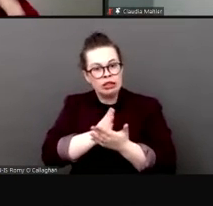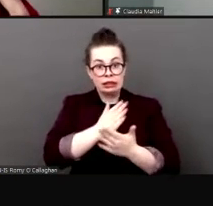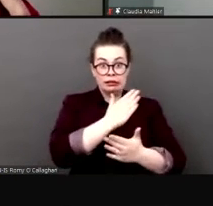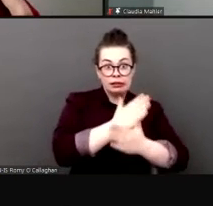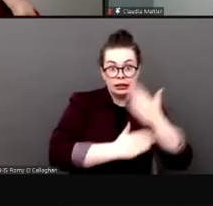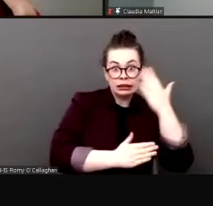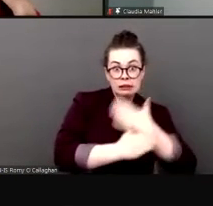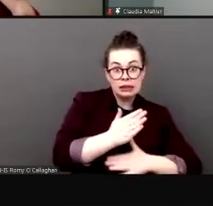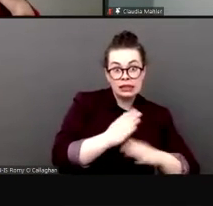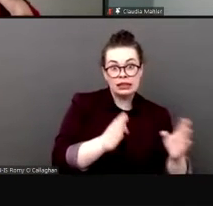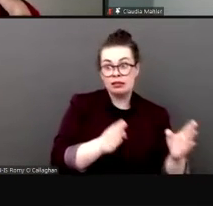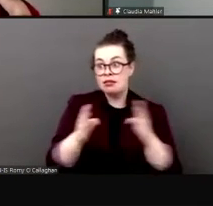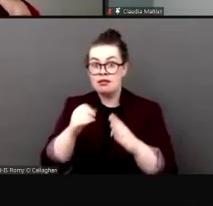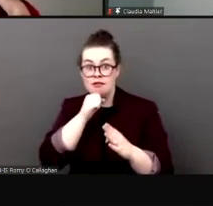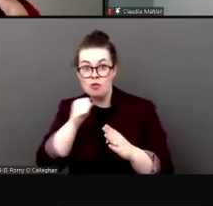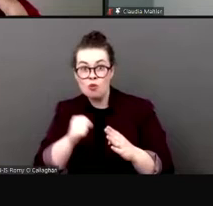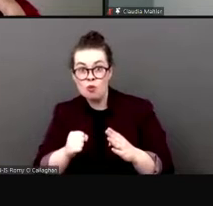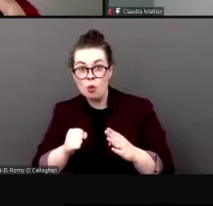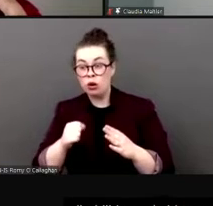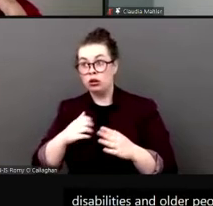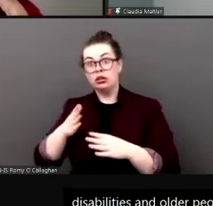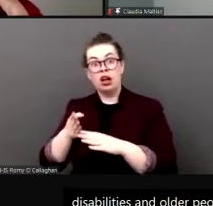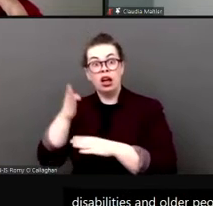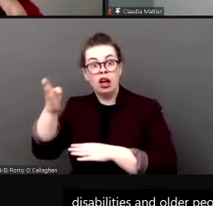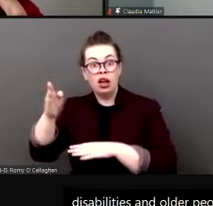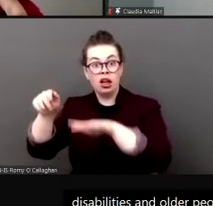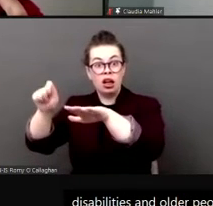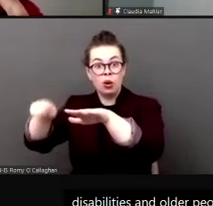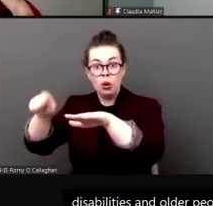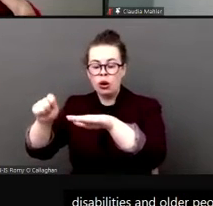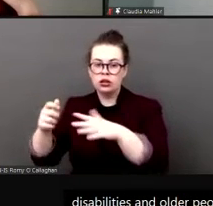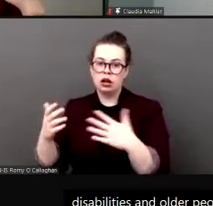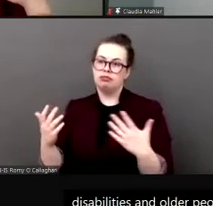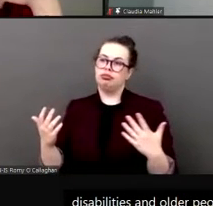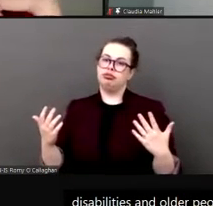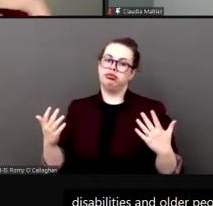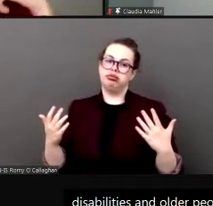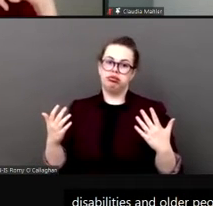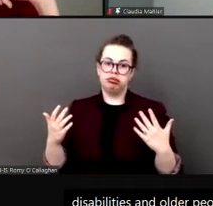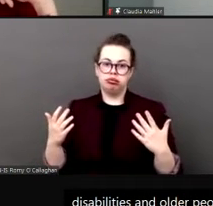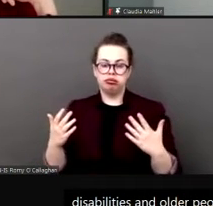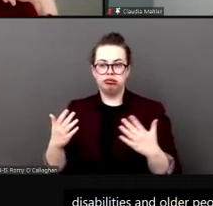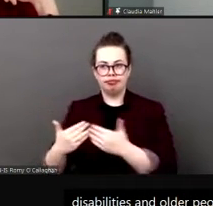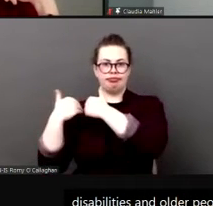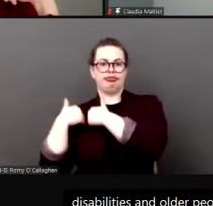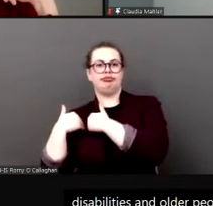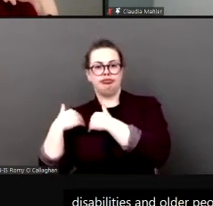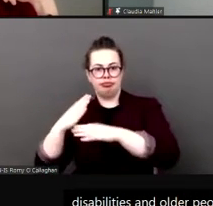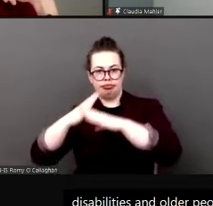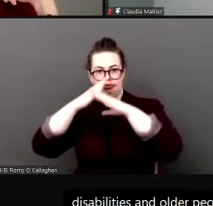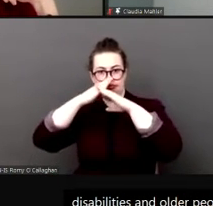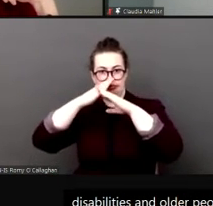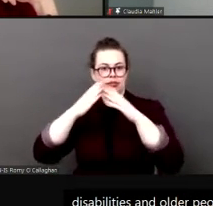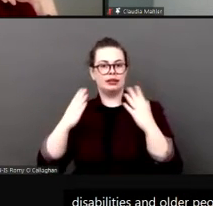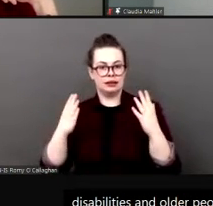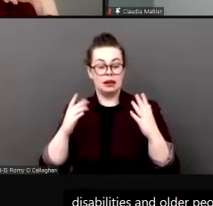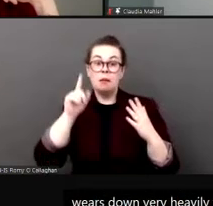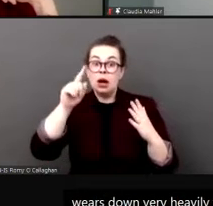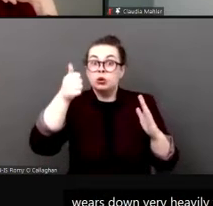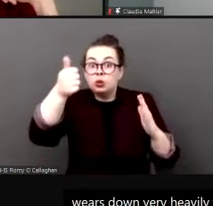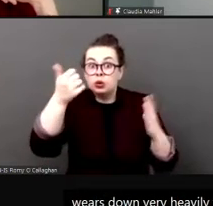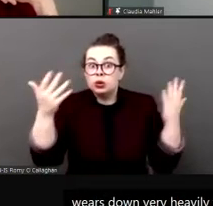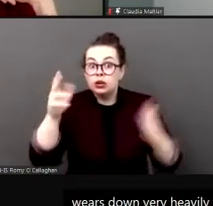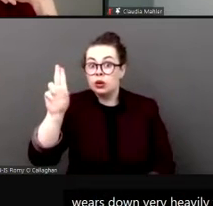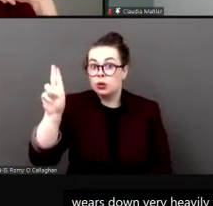on the legal process. And I keep coming back to the fact that at least we had the trigger of Article 13 in